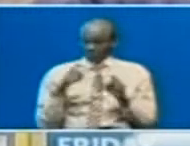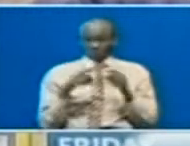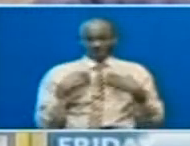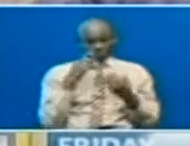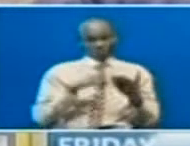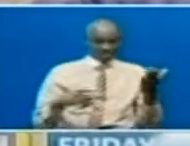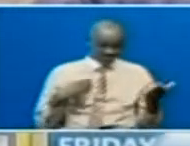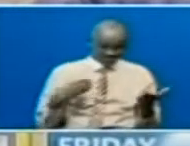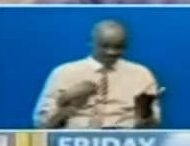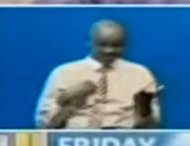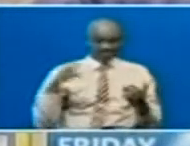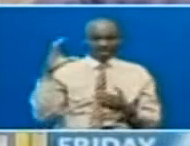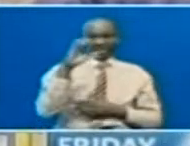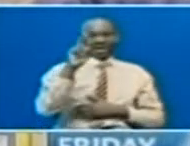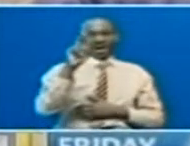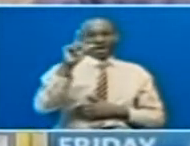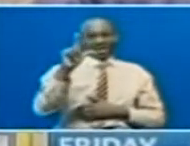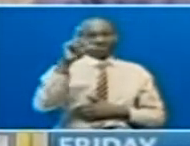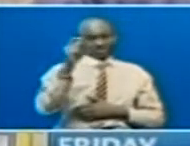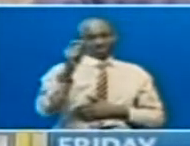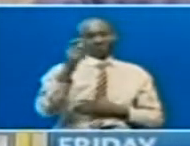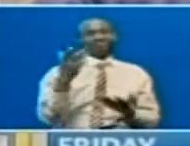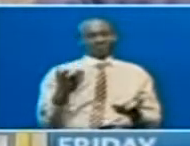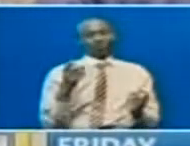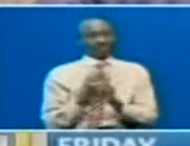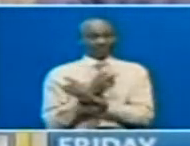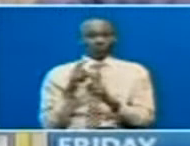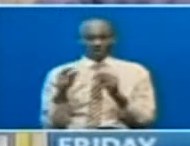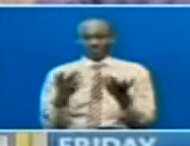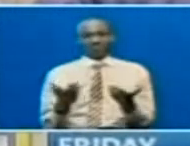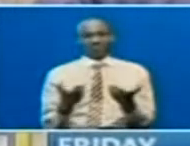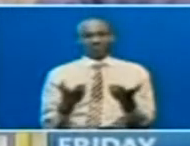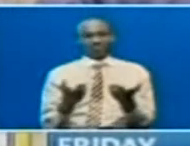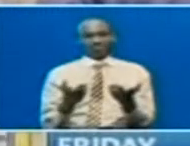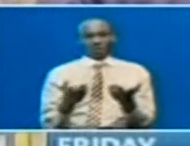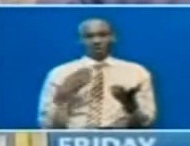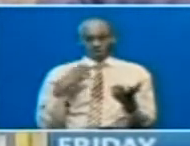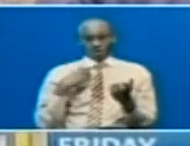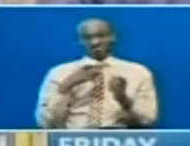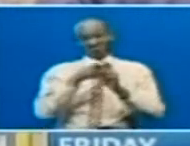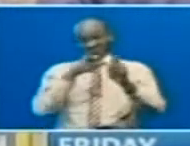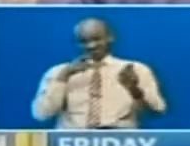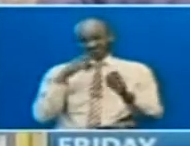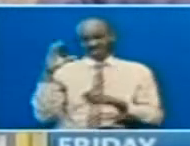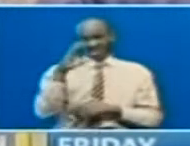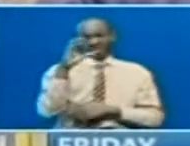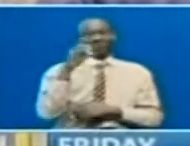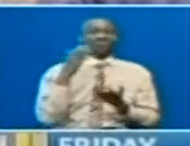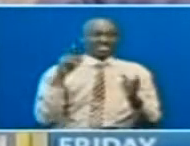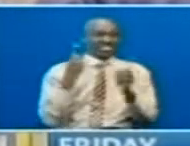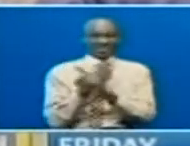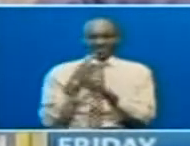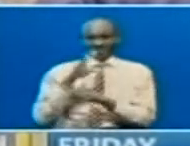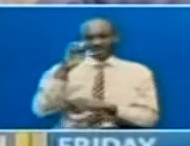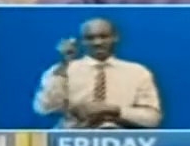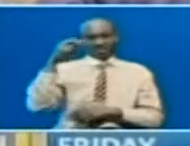have cult, uh-huh. cult, uh-huh. not cult, uh-huh. not catapult. We uh-huh. say catapult, okay. and we